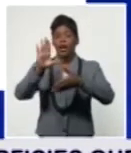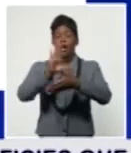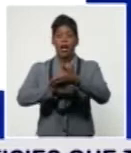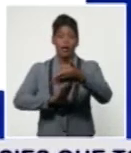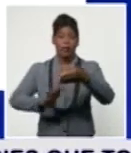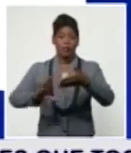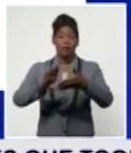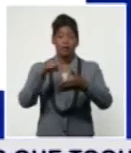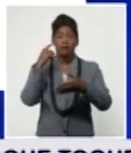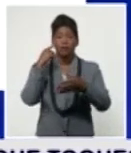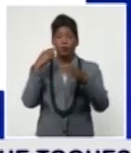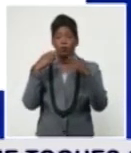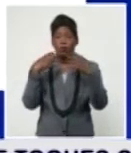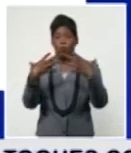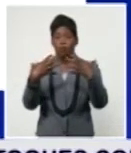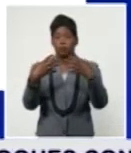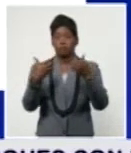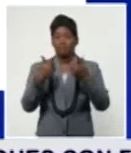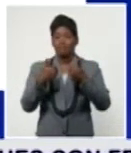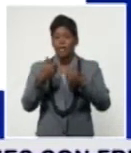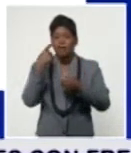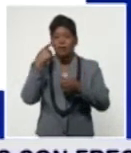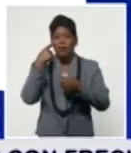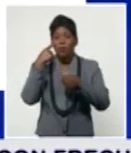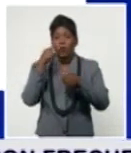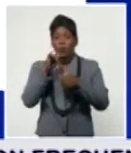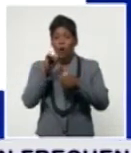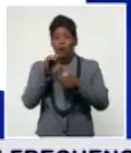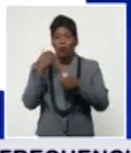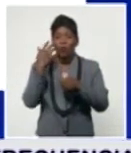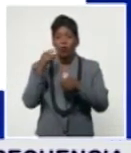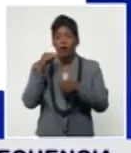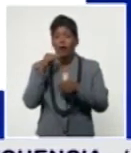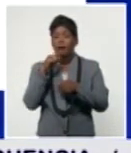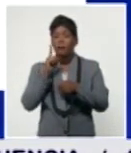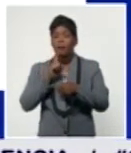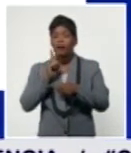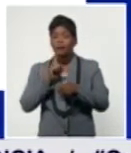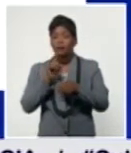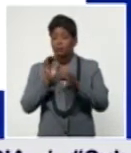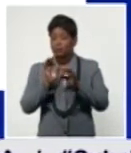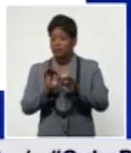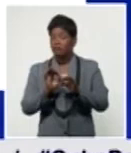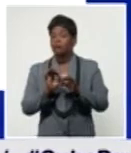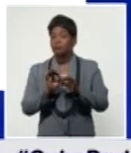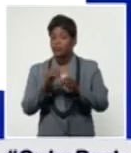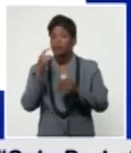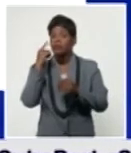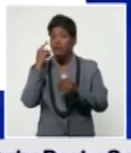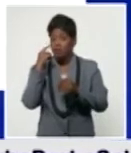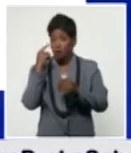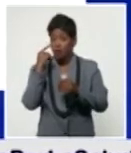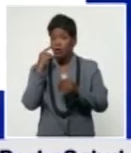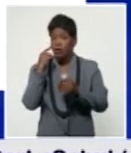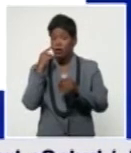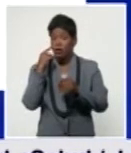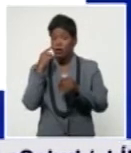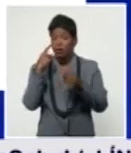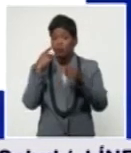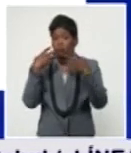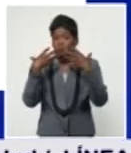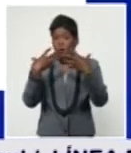yellow. As you can see, it is there where the pandemic reigns. It is the